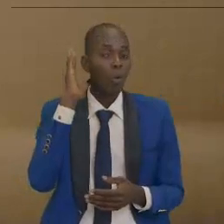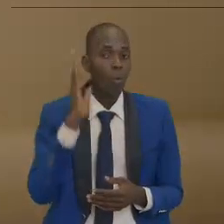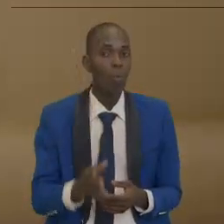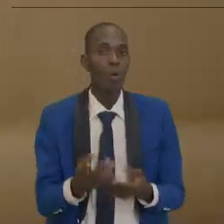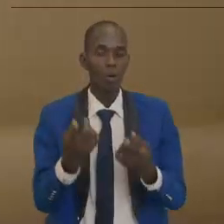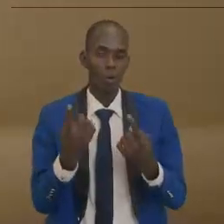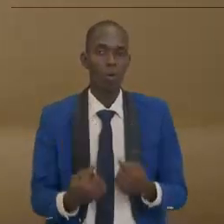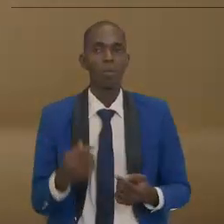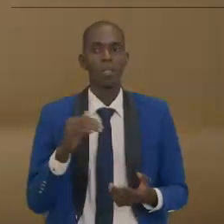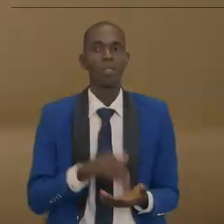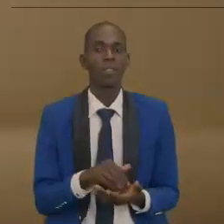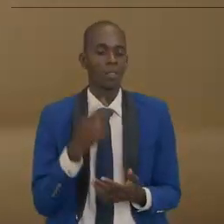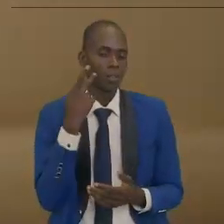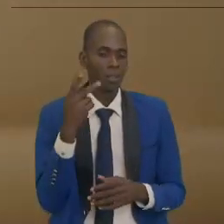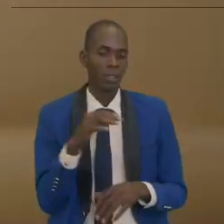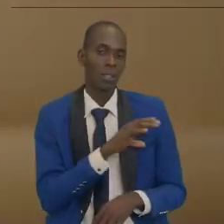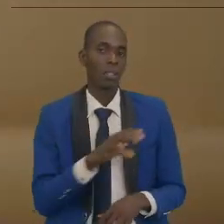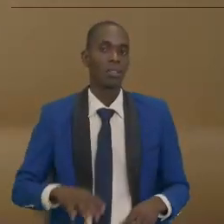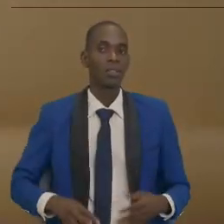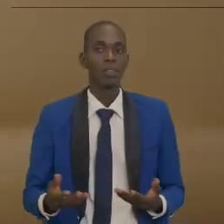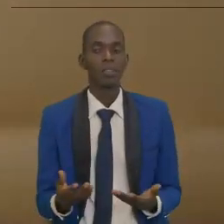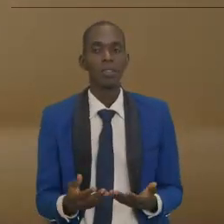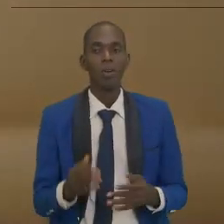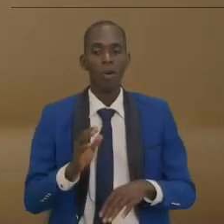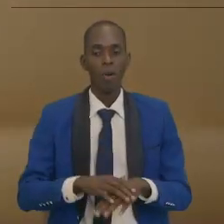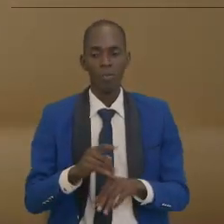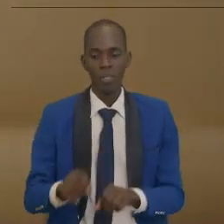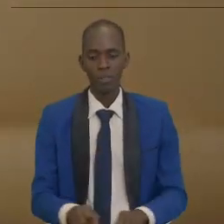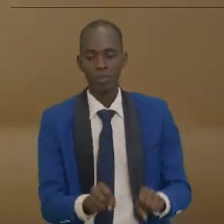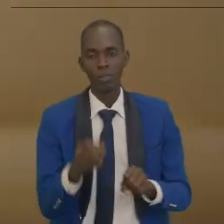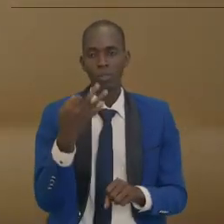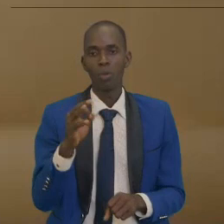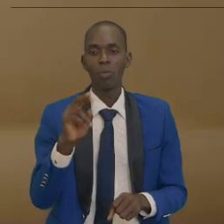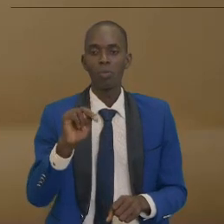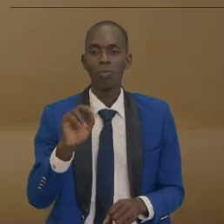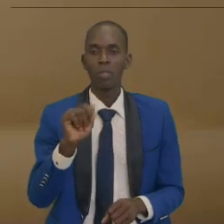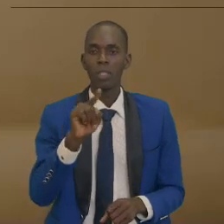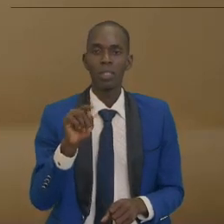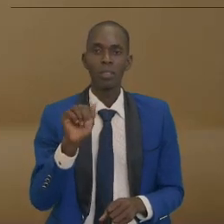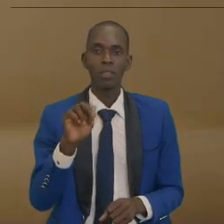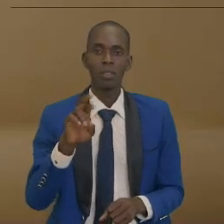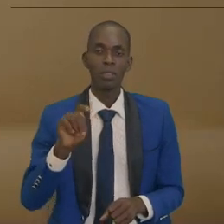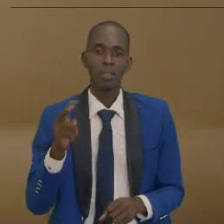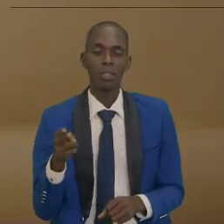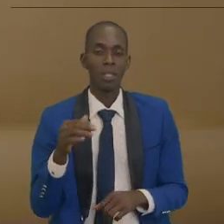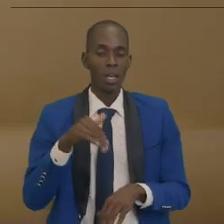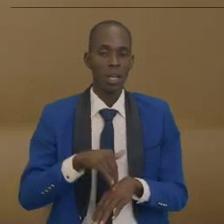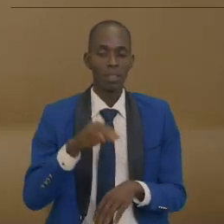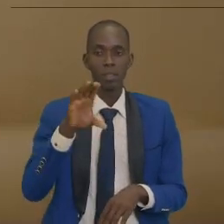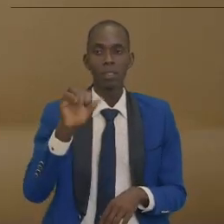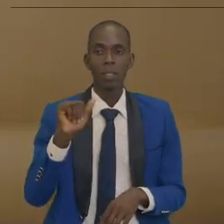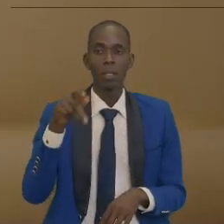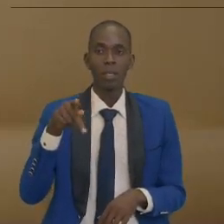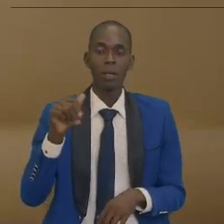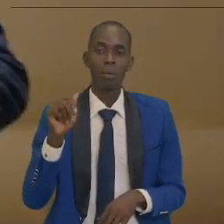look at Christ on the streets of Nazareth and Kappa now and